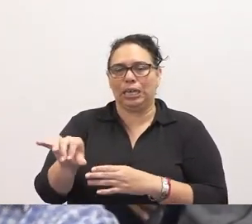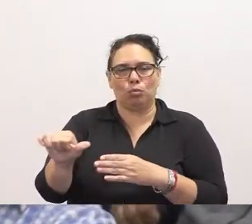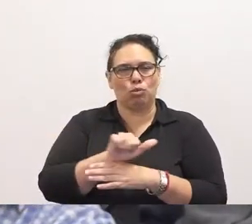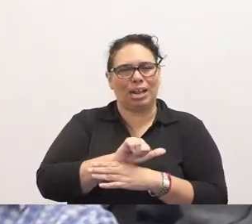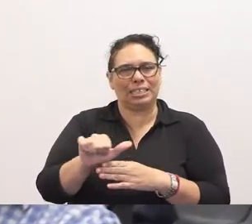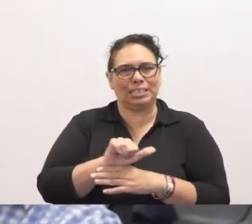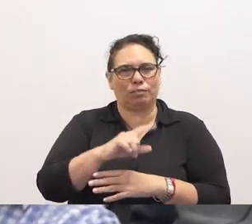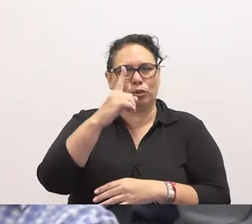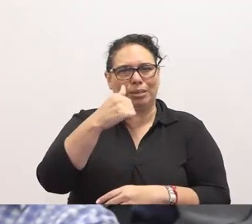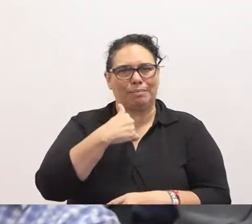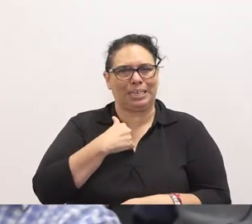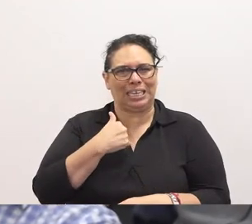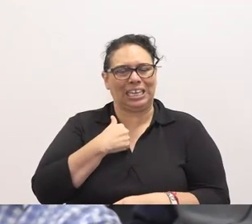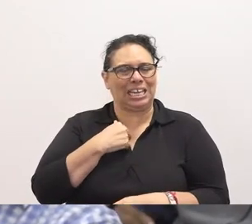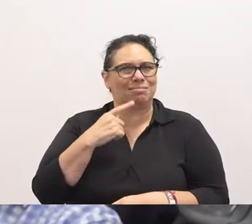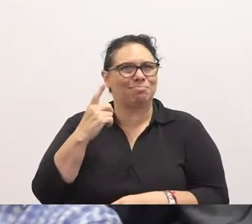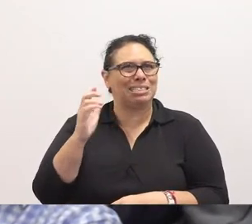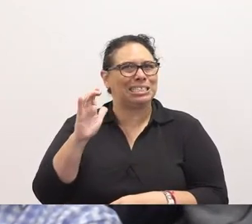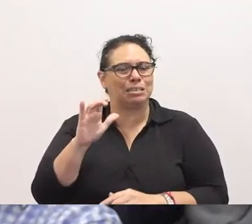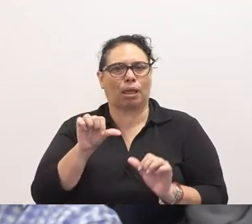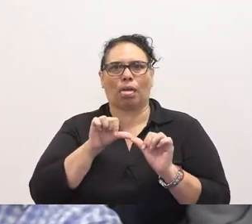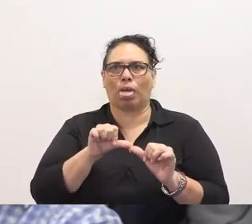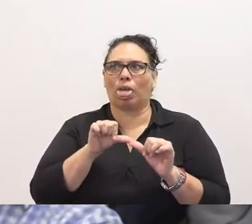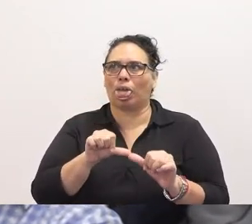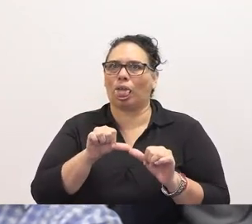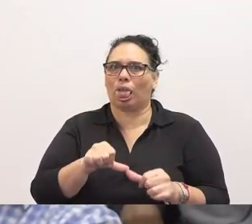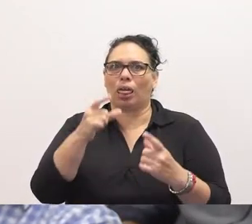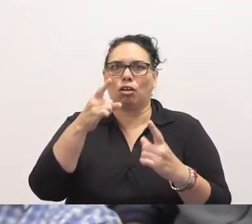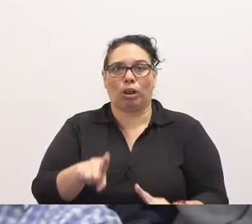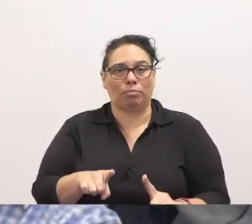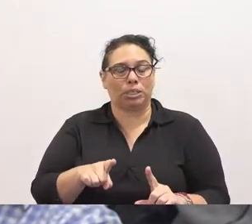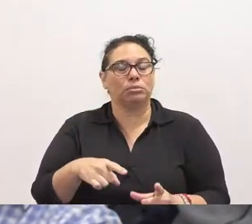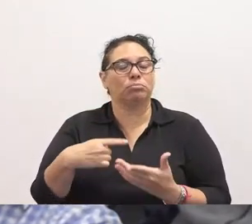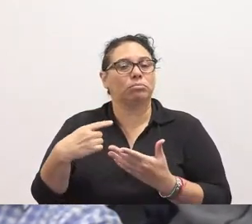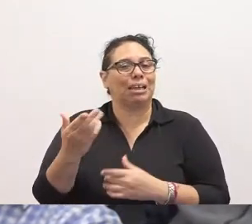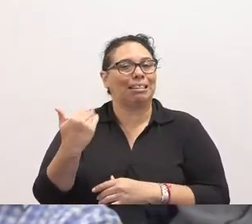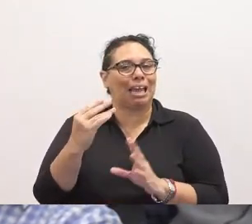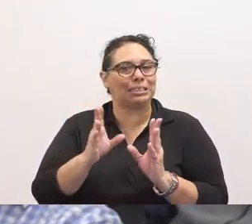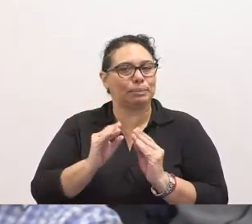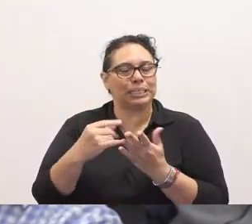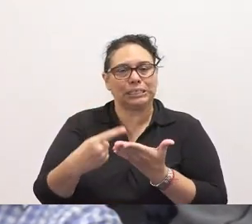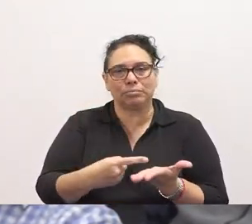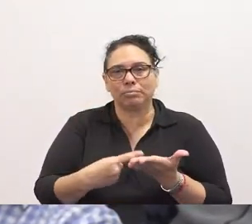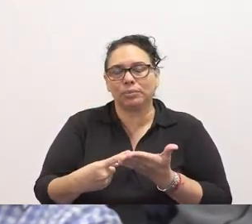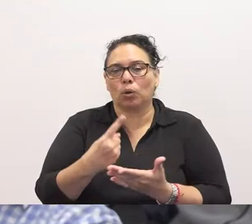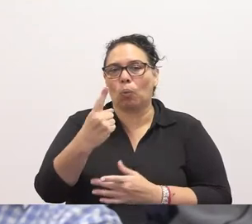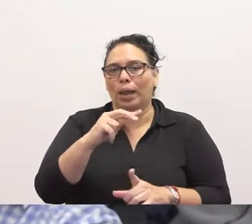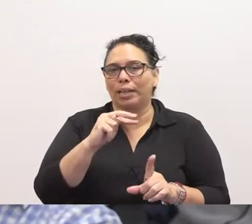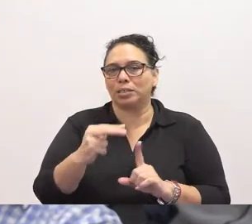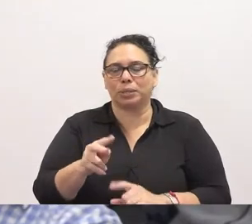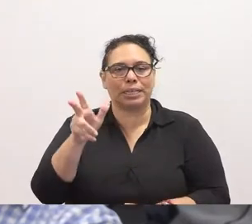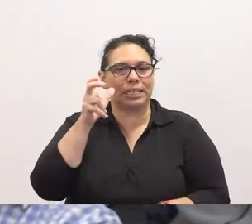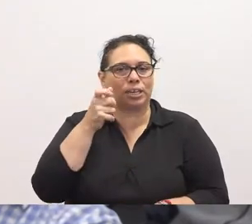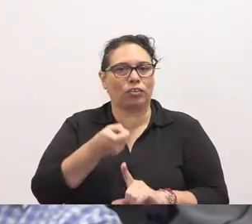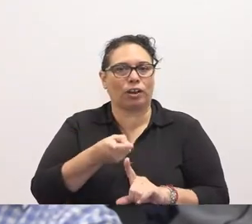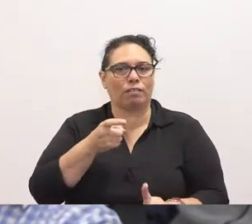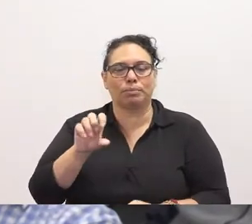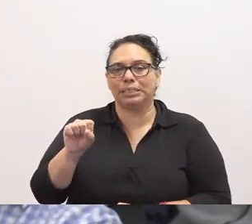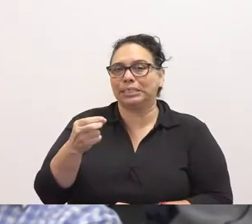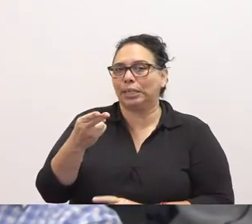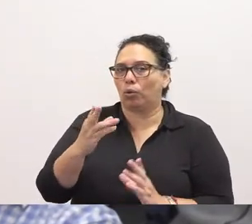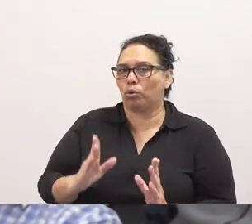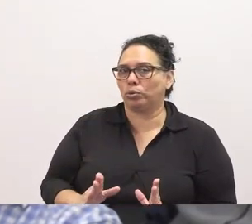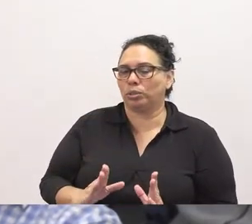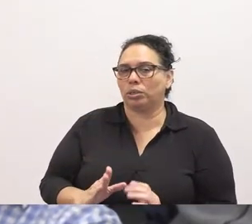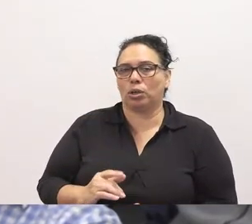like a perpetual agreement. There was extensive discussion at the last meeting, and one aspect included hearing from the stakeholders.